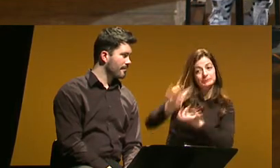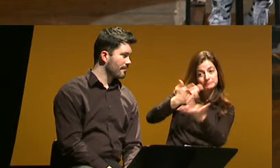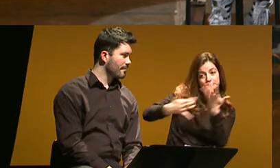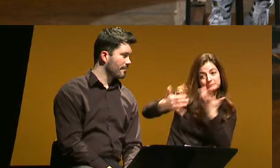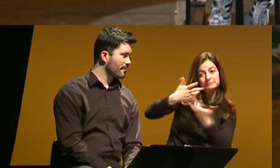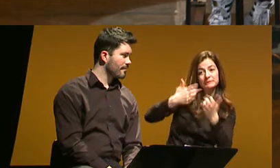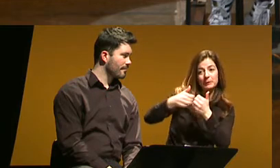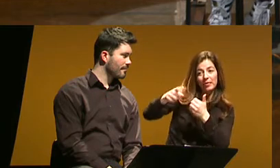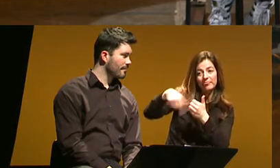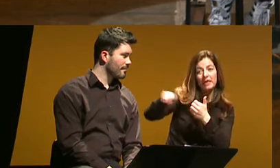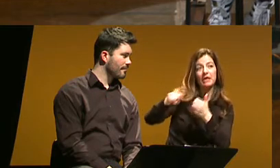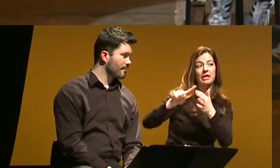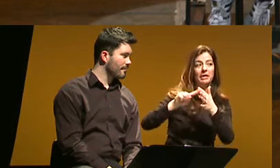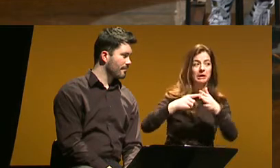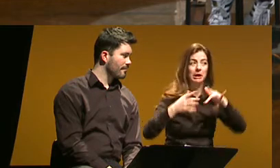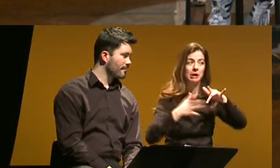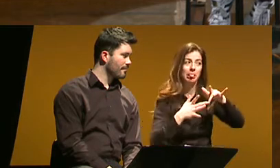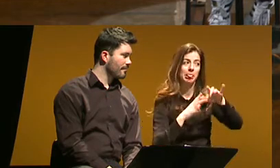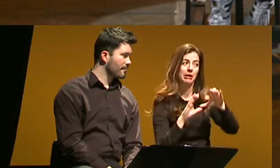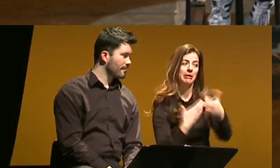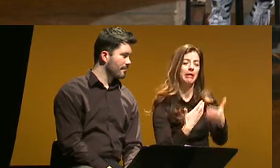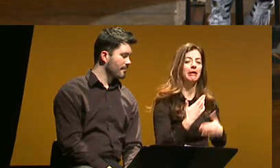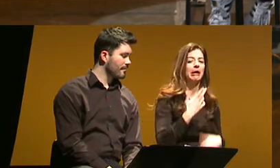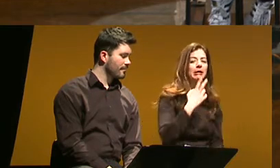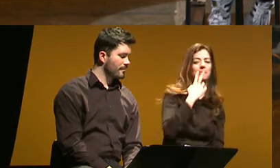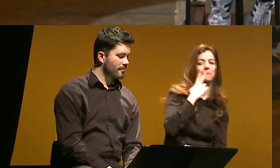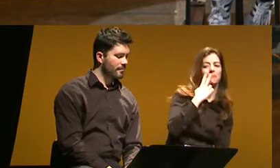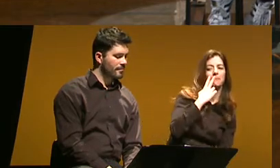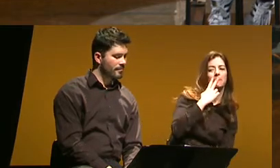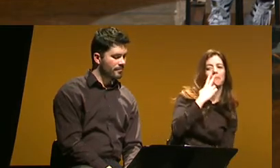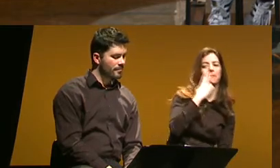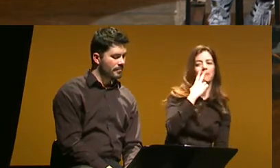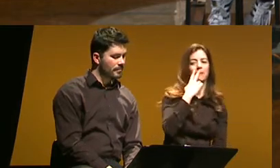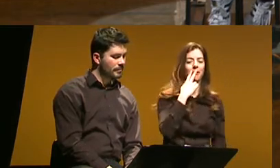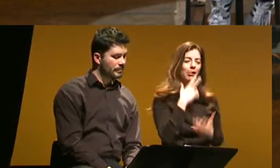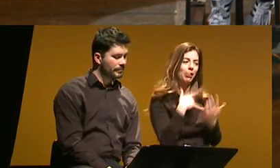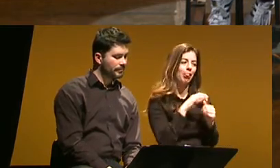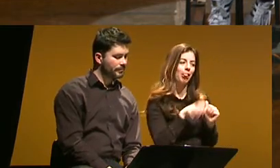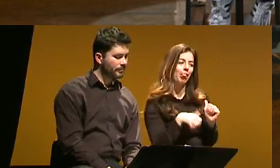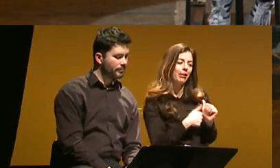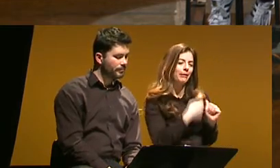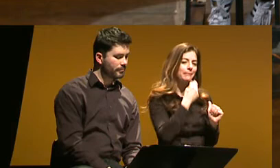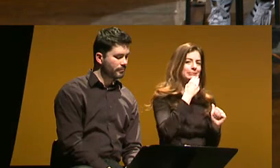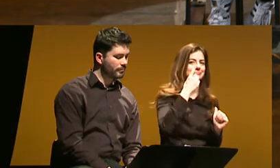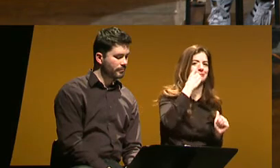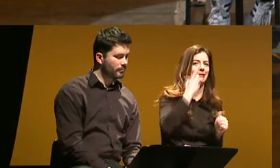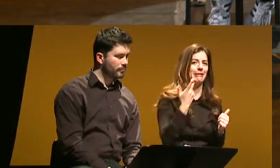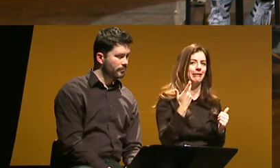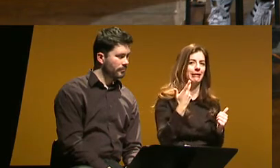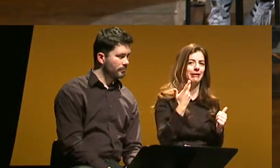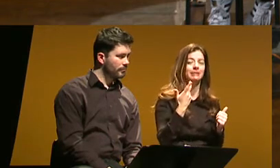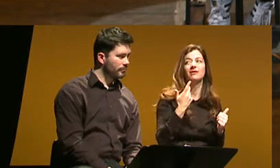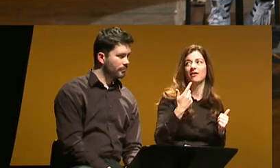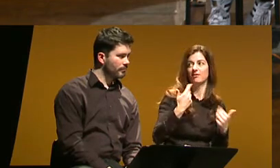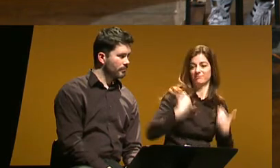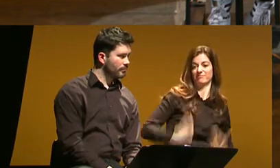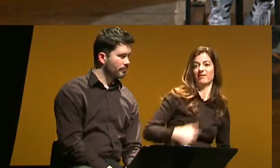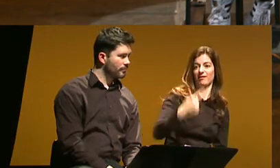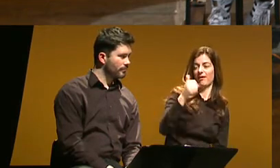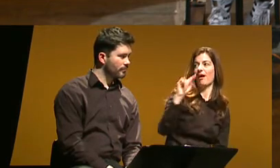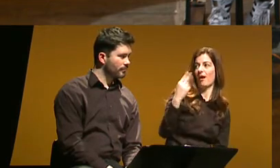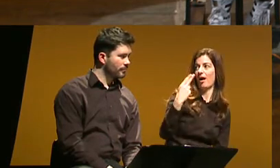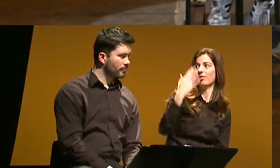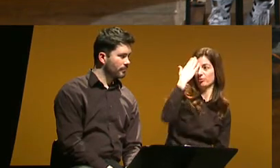them, cutting class, smoking, hanging out behind the McDonald's. I start dressing like a goth punk. Pink